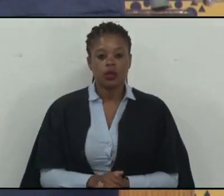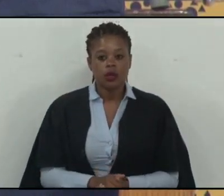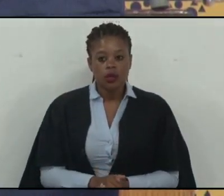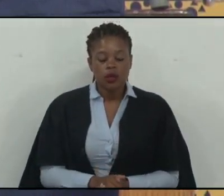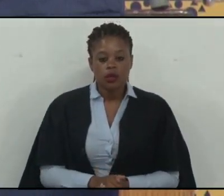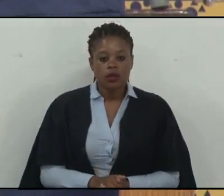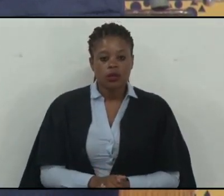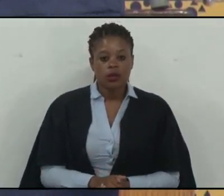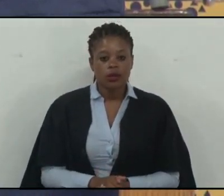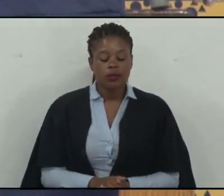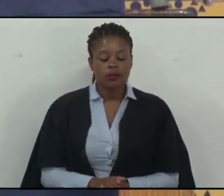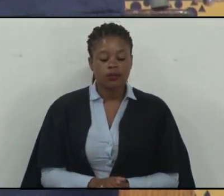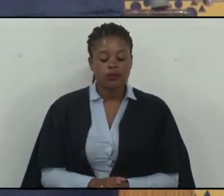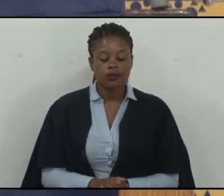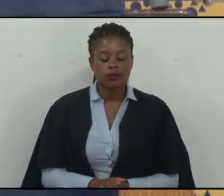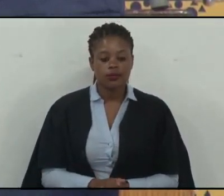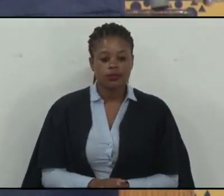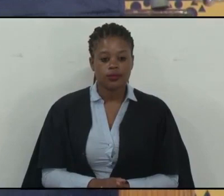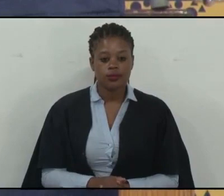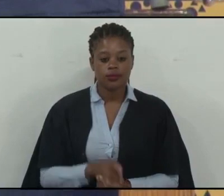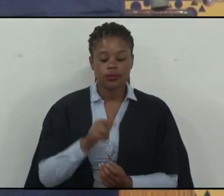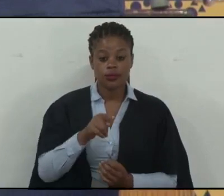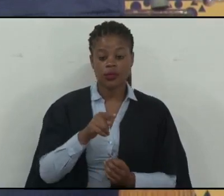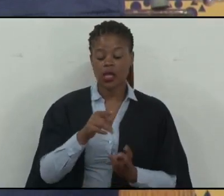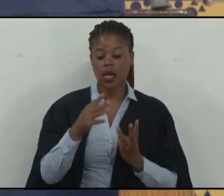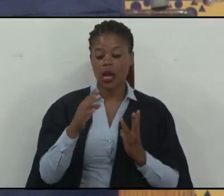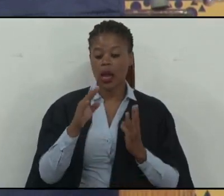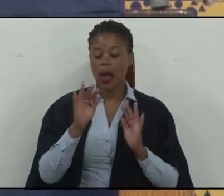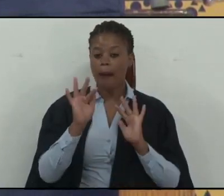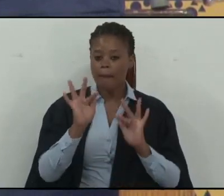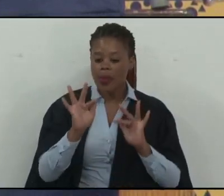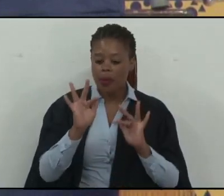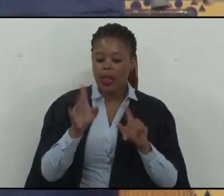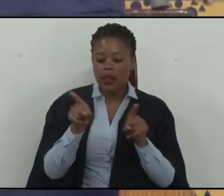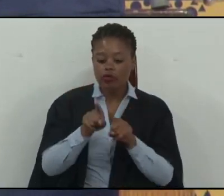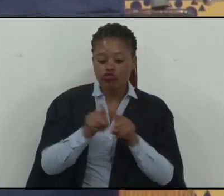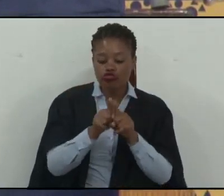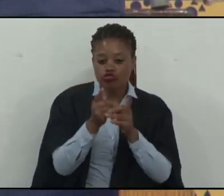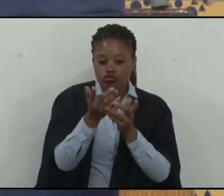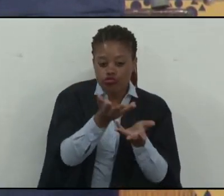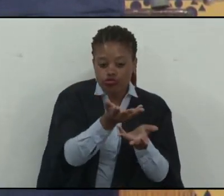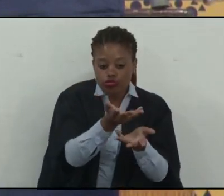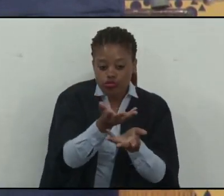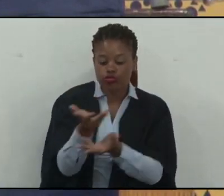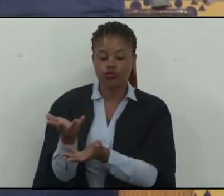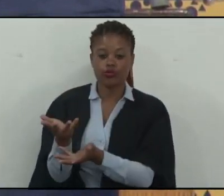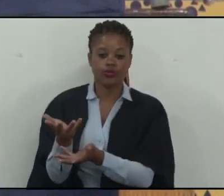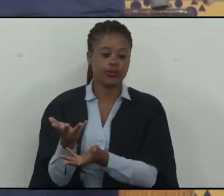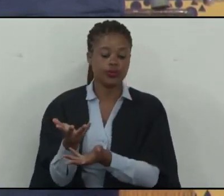And this is because of people like yourselves,